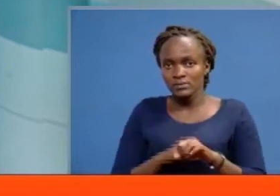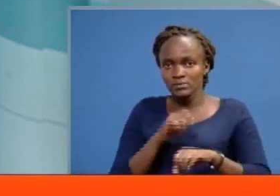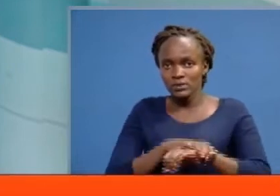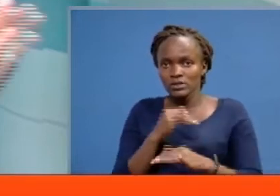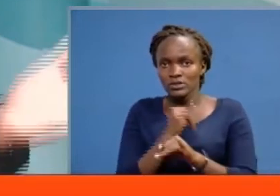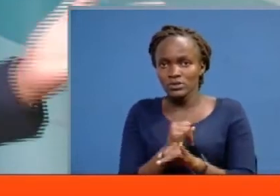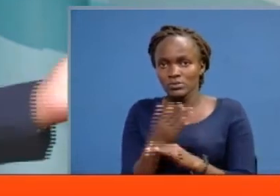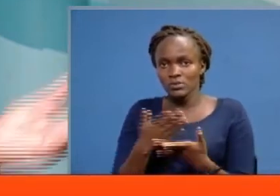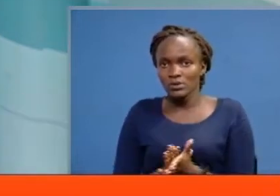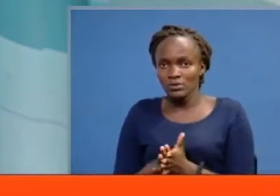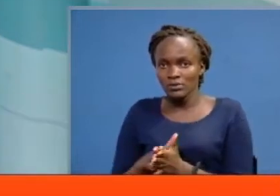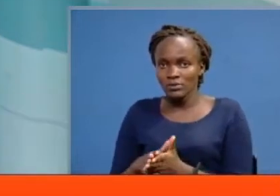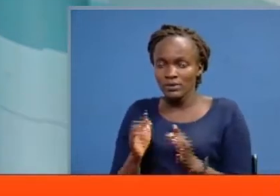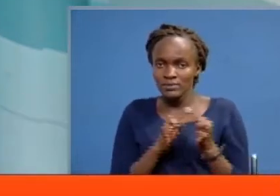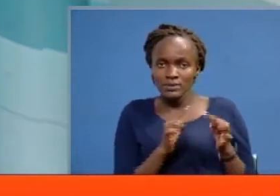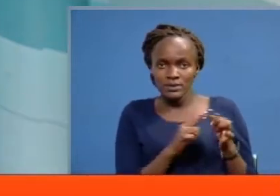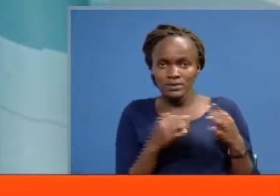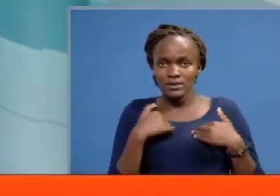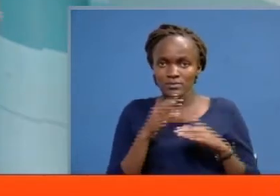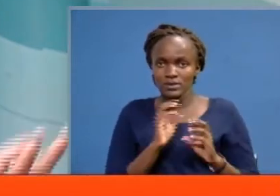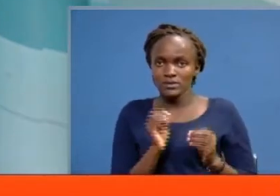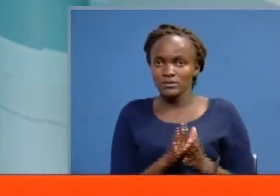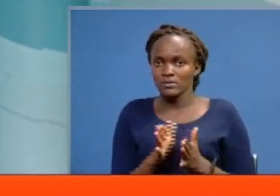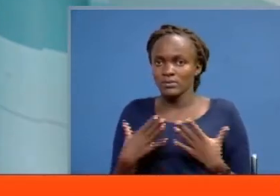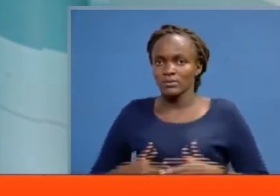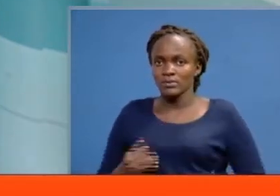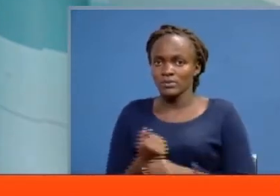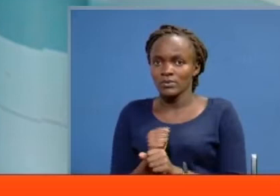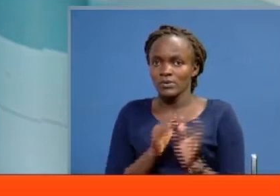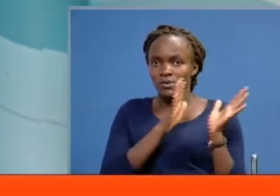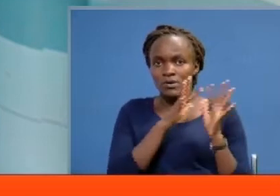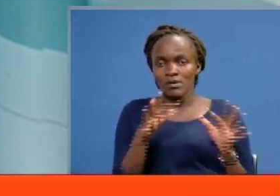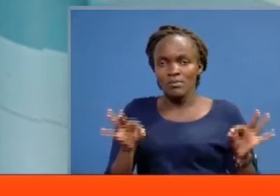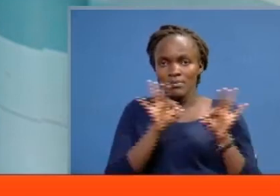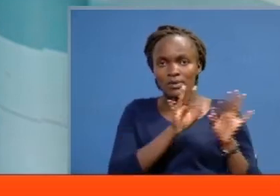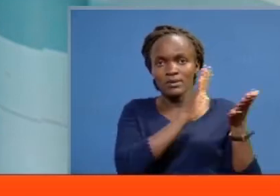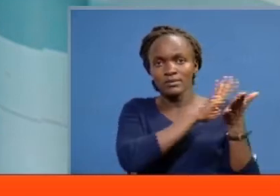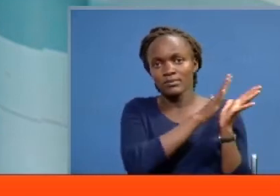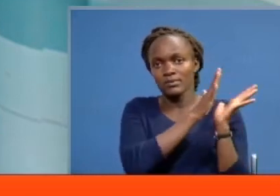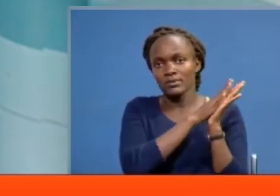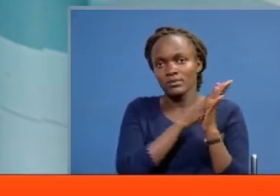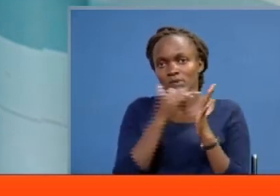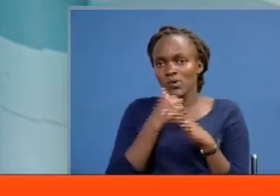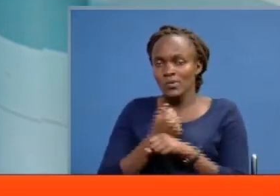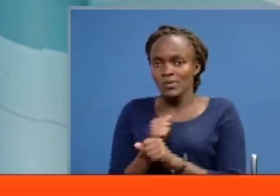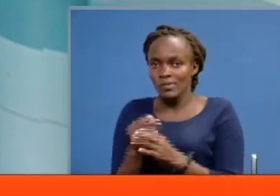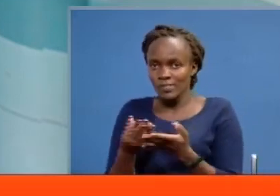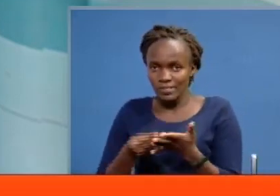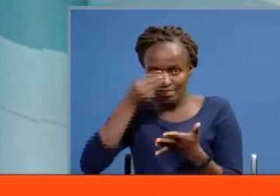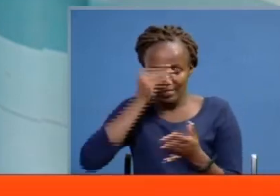employed where you don't have the experience. You know, we have seen people working in banks who have never done finance and banking and all